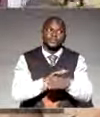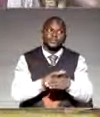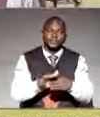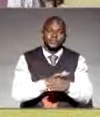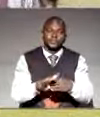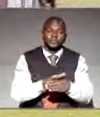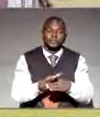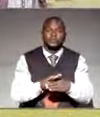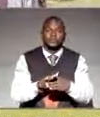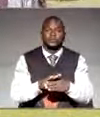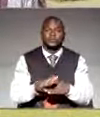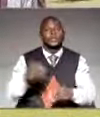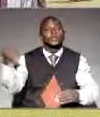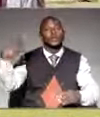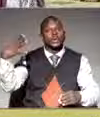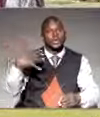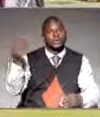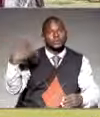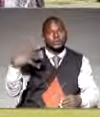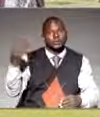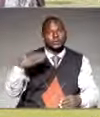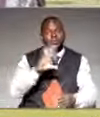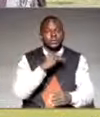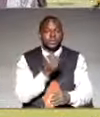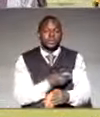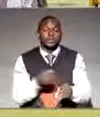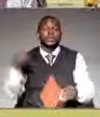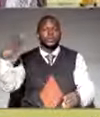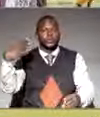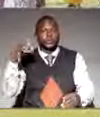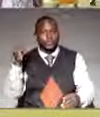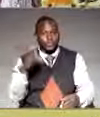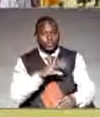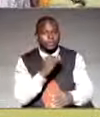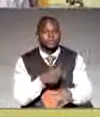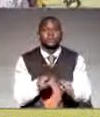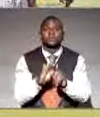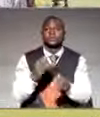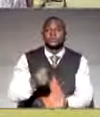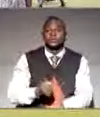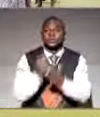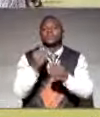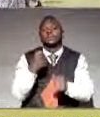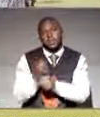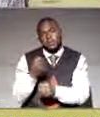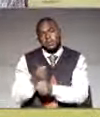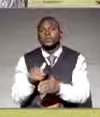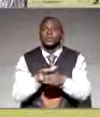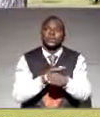ya nini ya solar power. Ya solar power itatusaidia kama tukifanya hiyo